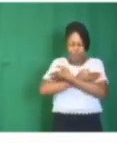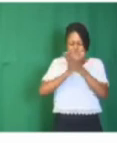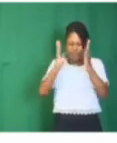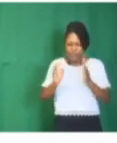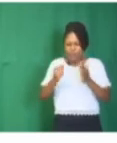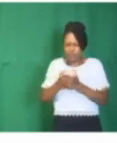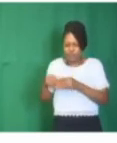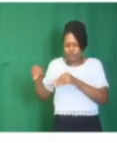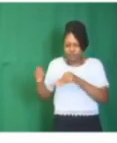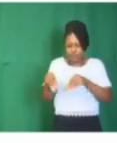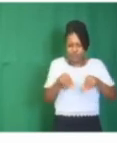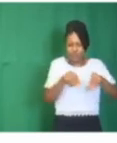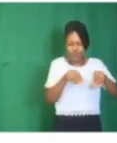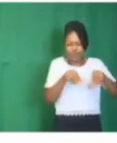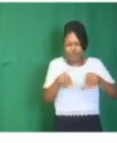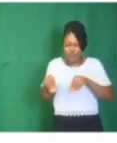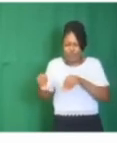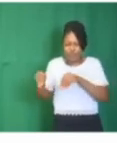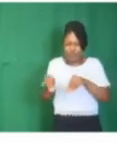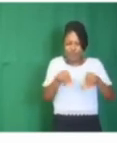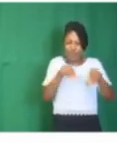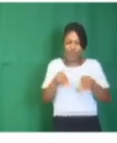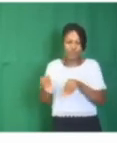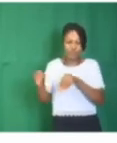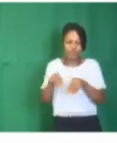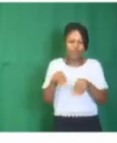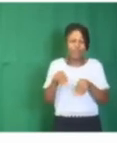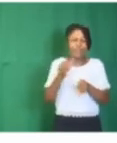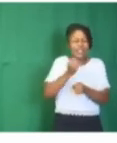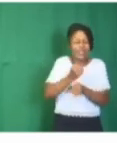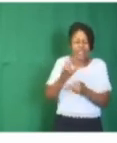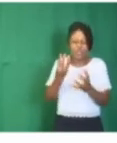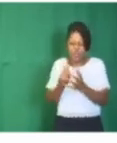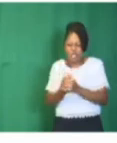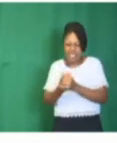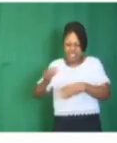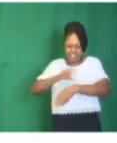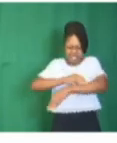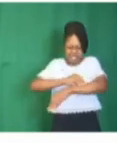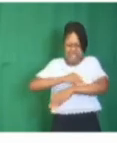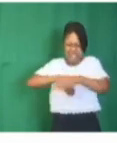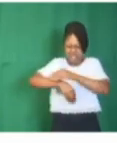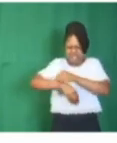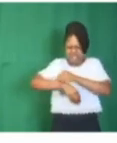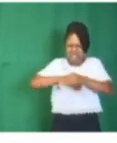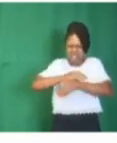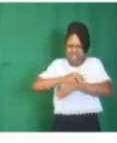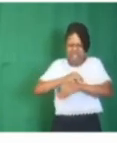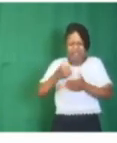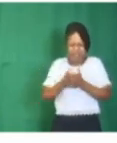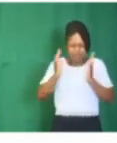move. The skeletal system works with the muscles of the body to make